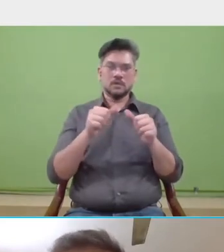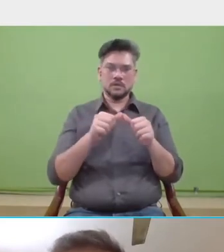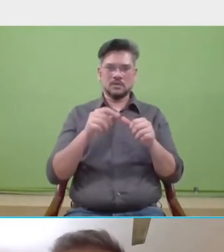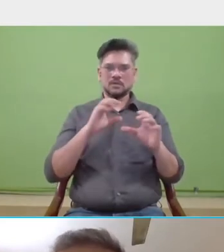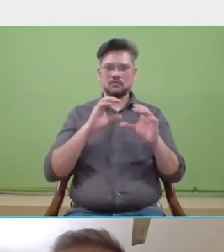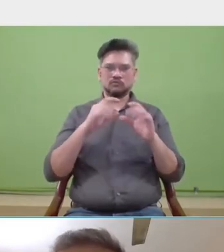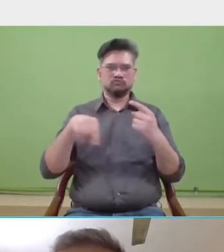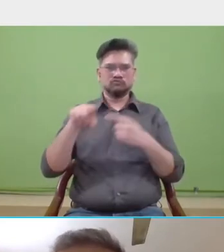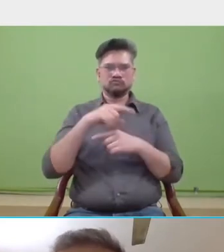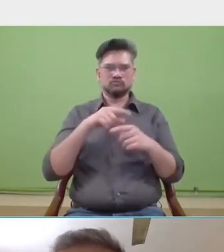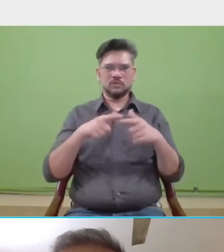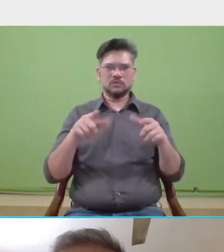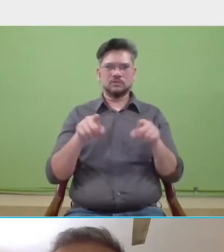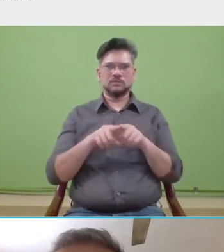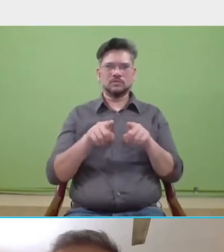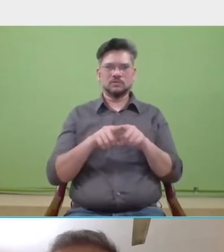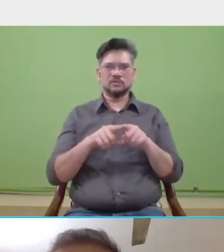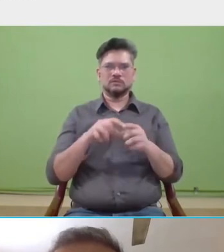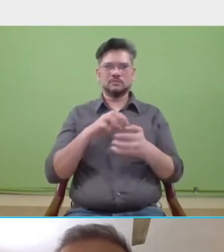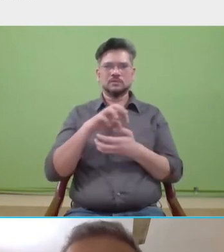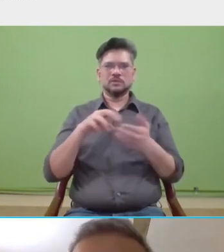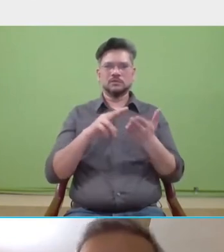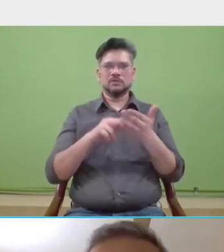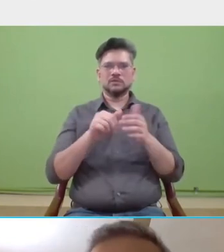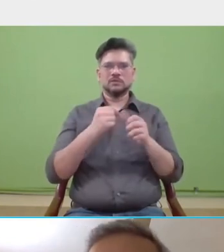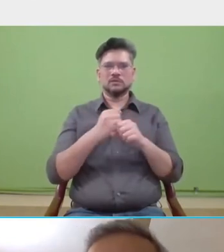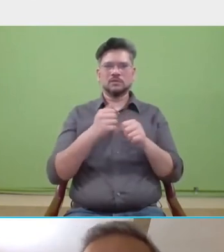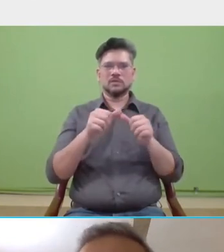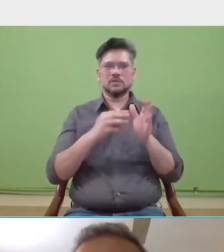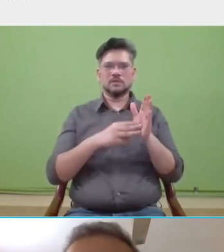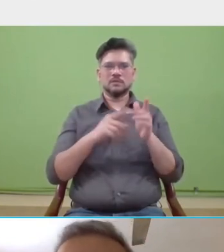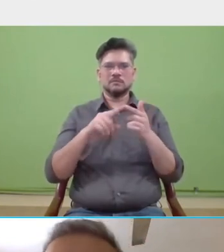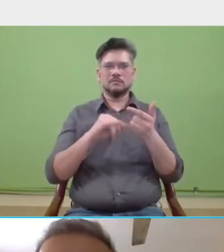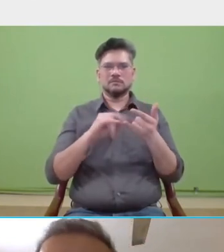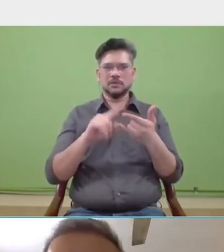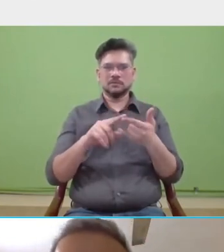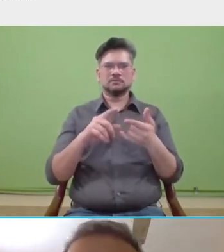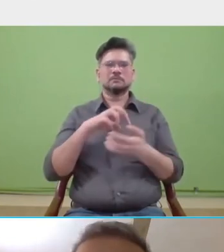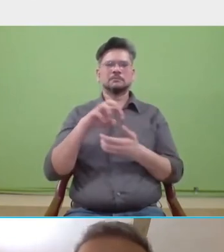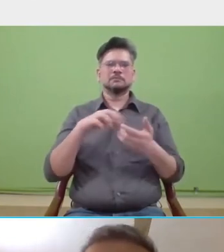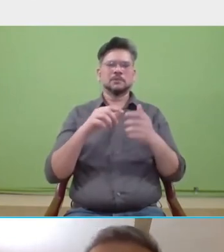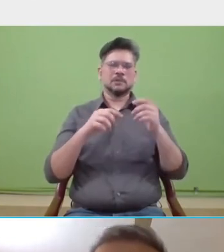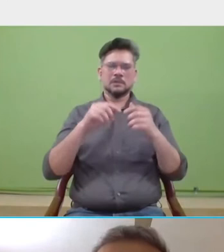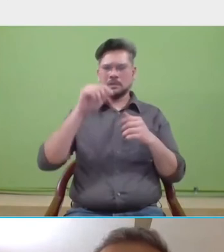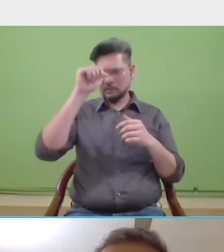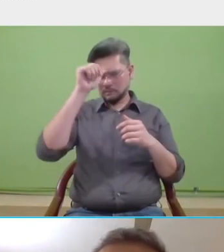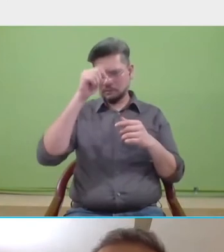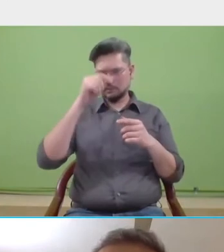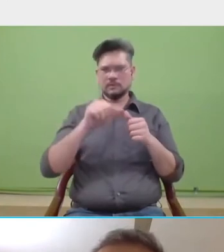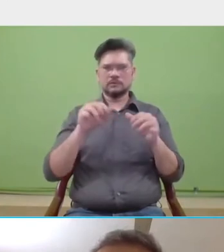which is a mixed language it mixes little bit of hindi assamese and bangla